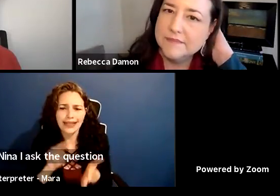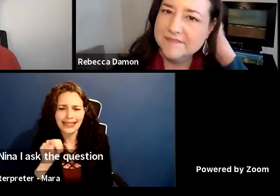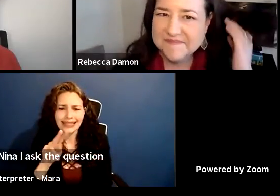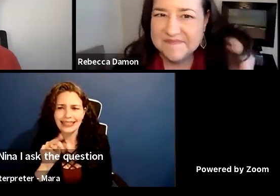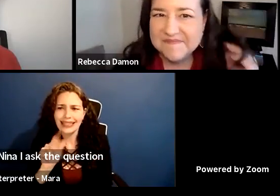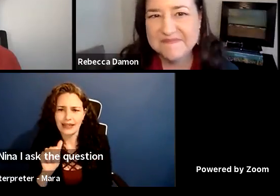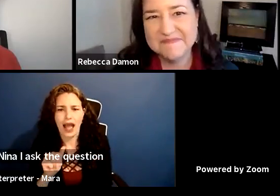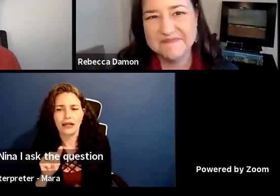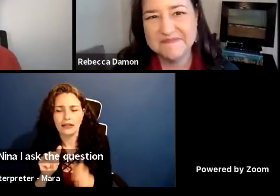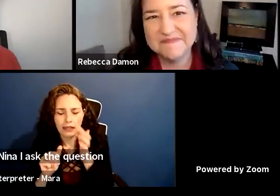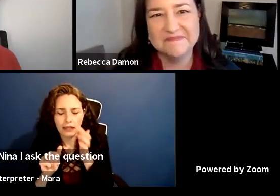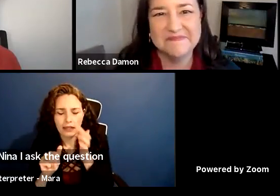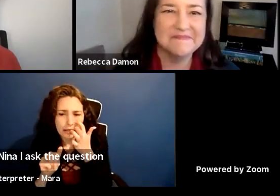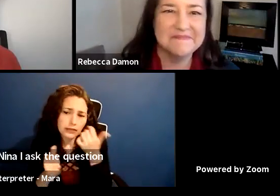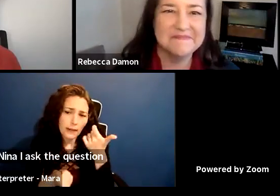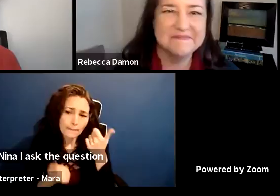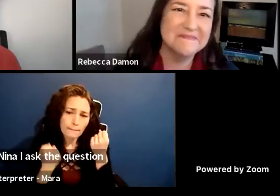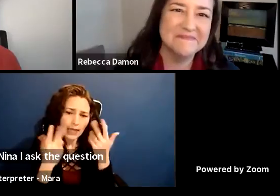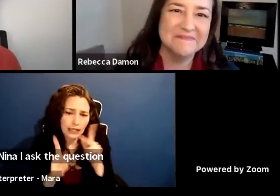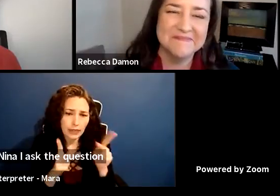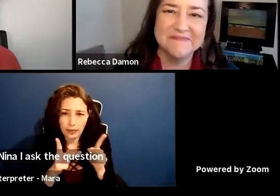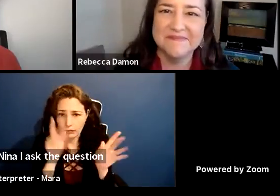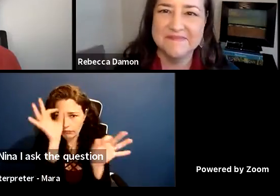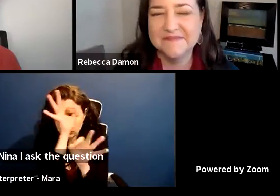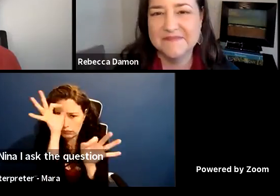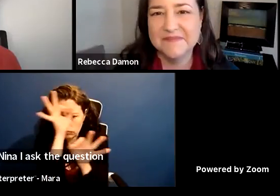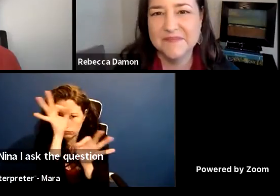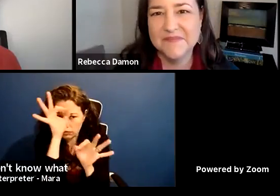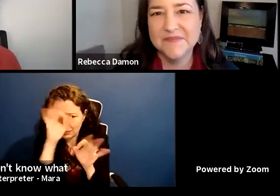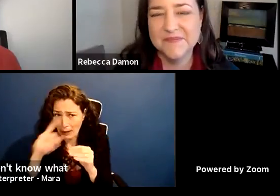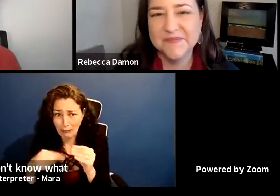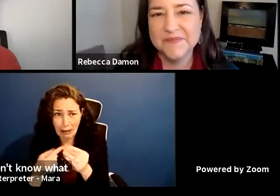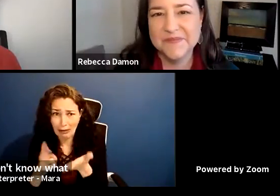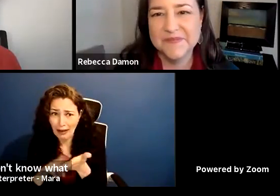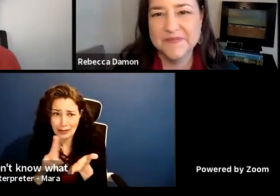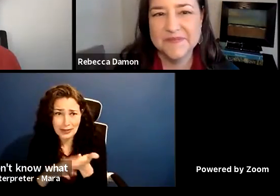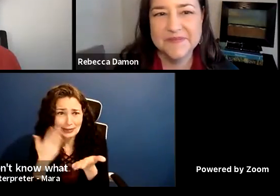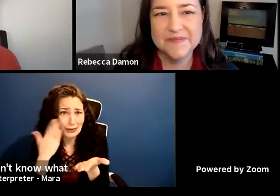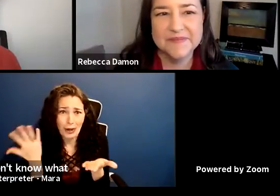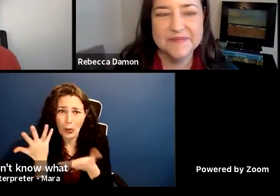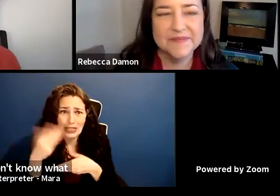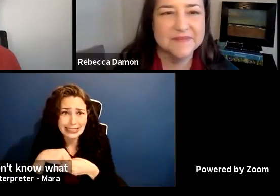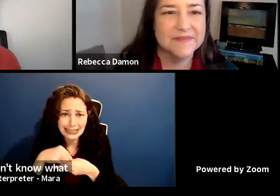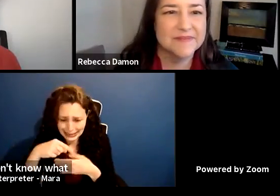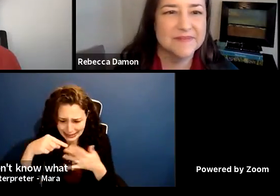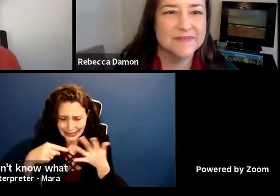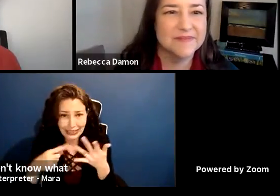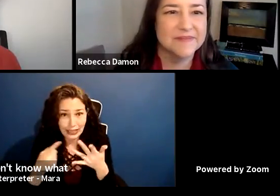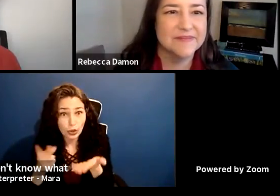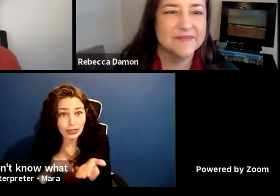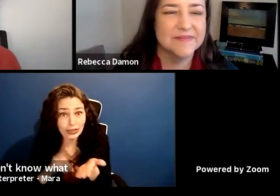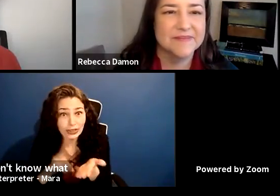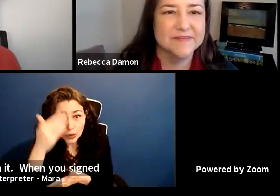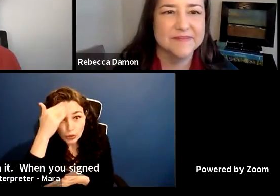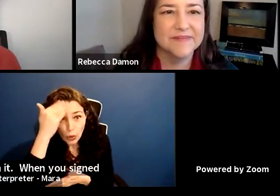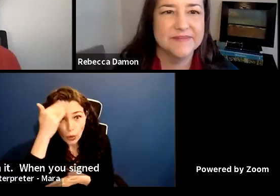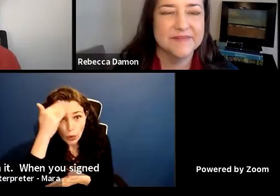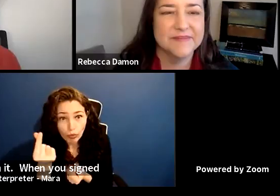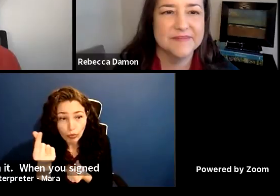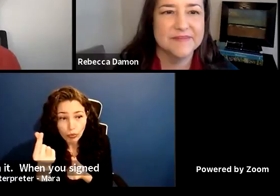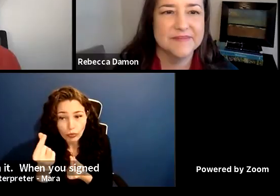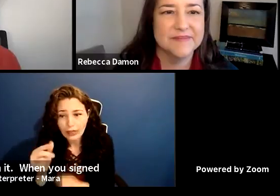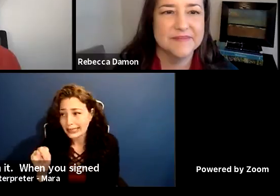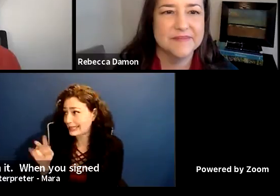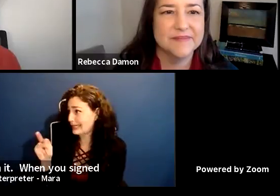looks like, don't know what's in it. When you signed your first one, did you have a clue what you were signing? No, not at all. I was just